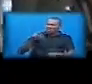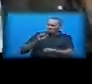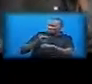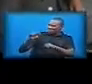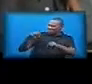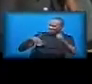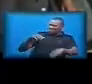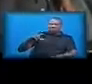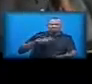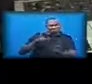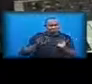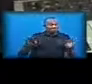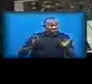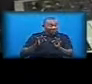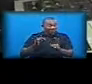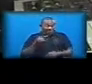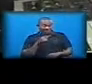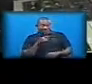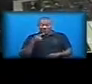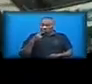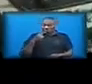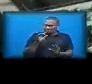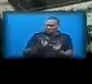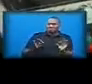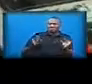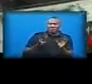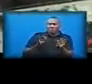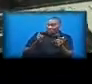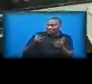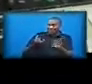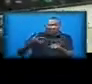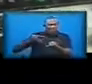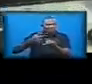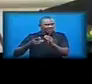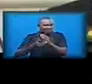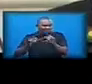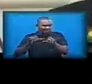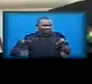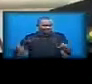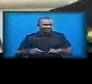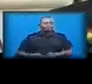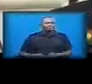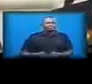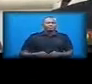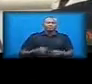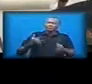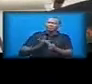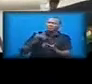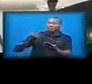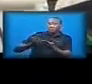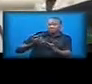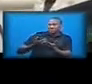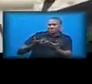it worth investing in. This, he says, is especially so in the oil and gas sector. The Ghanaian